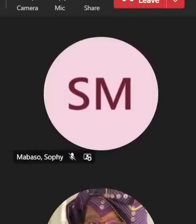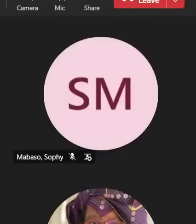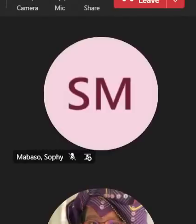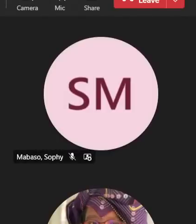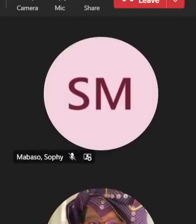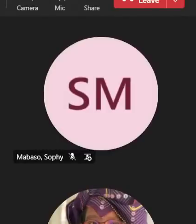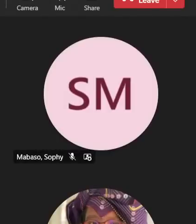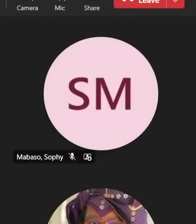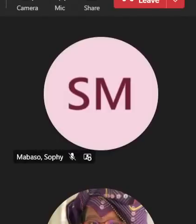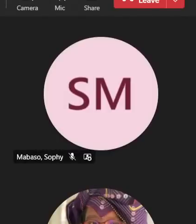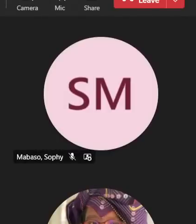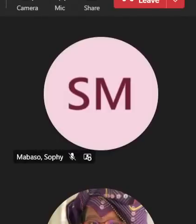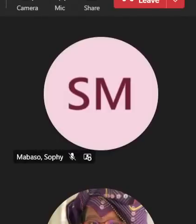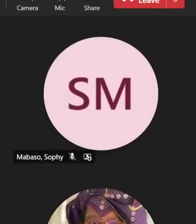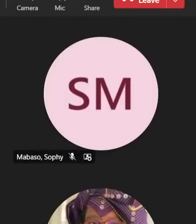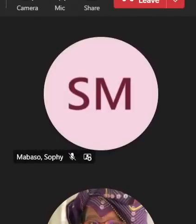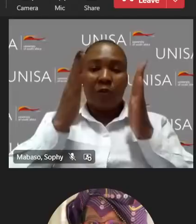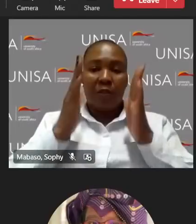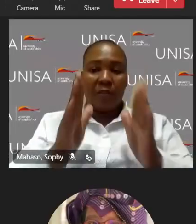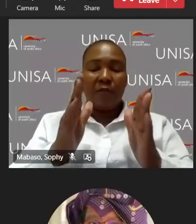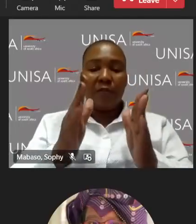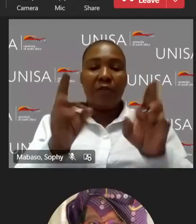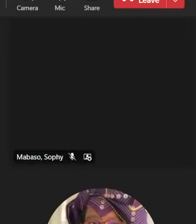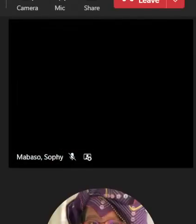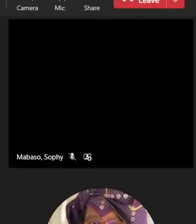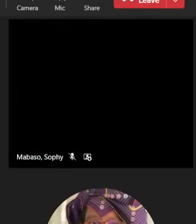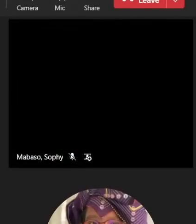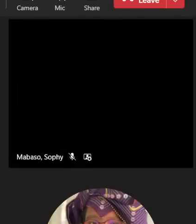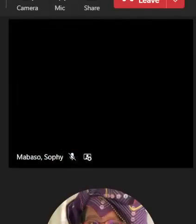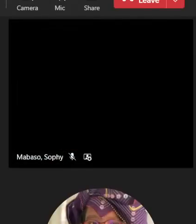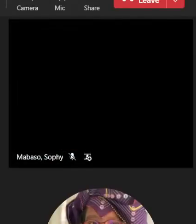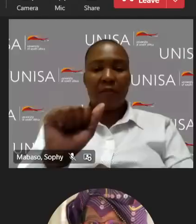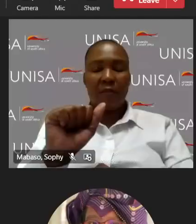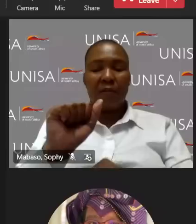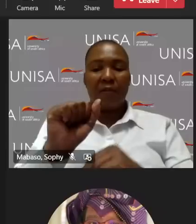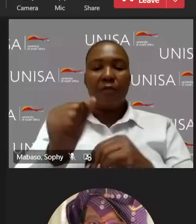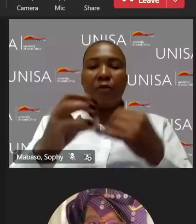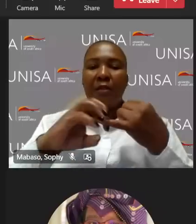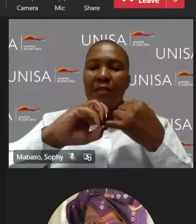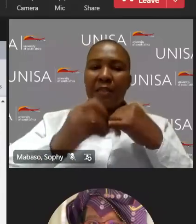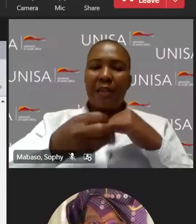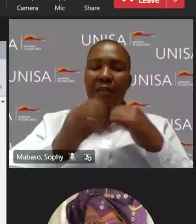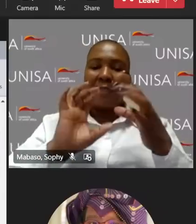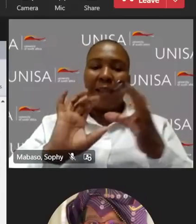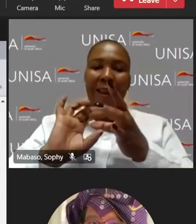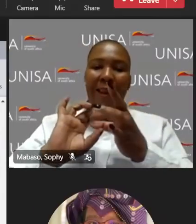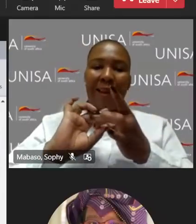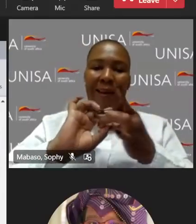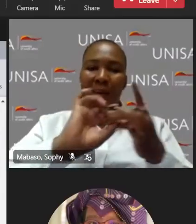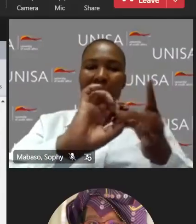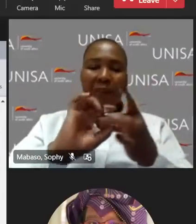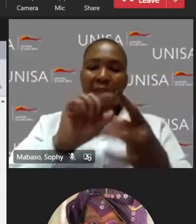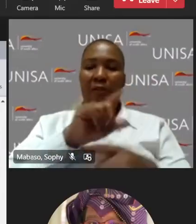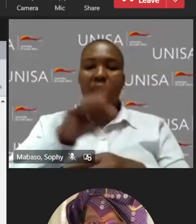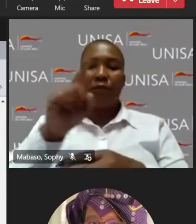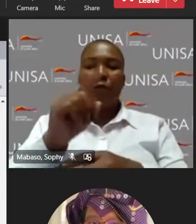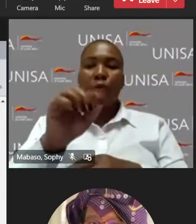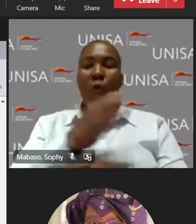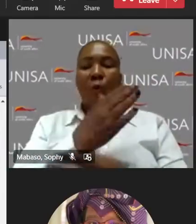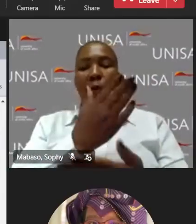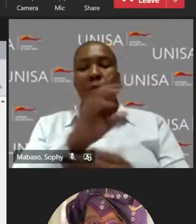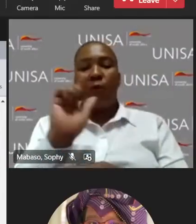registered Unisa student, we have made attempts to try and link you to all of the sites where you will be able